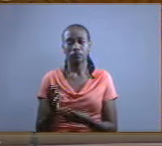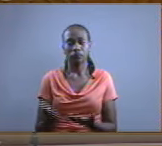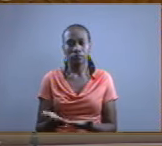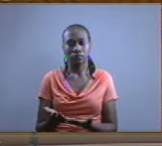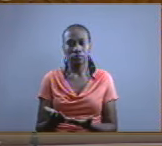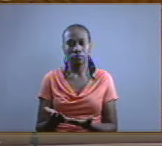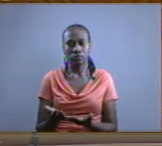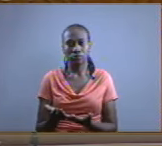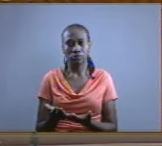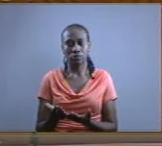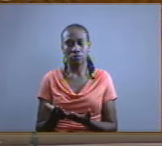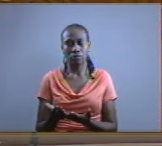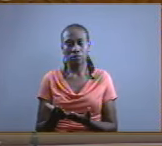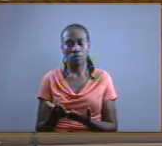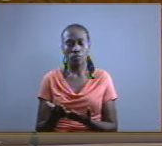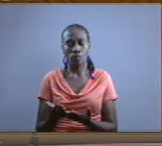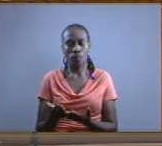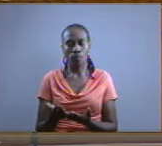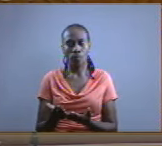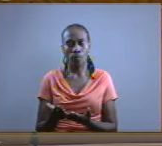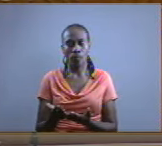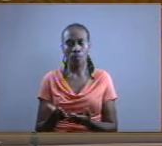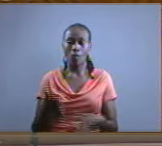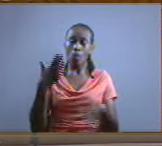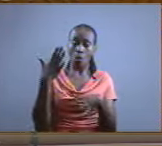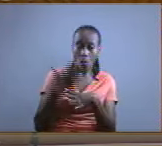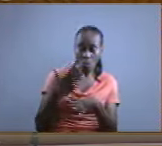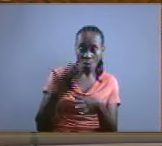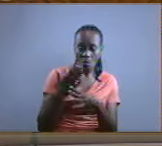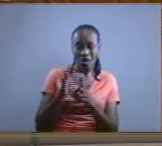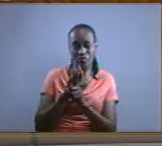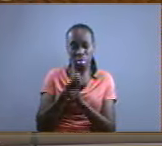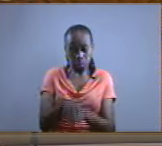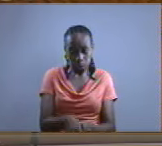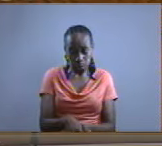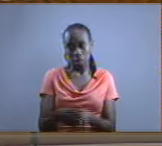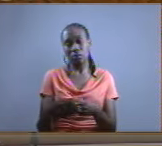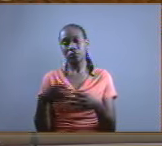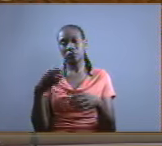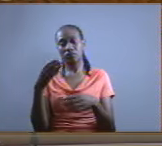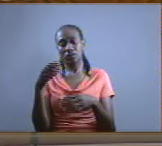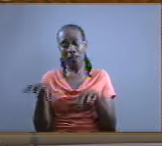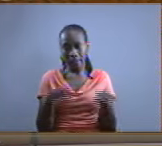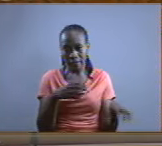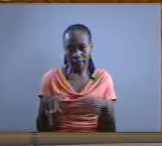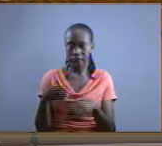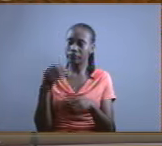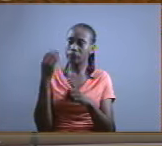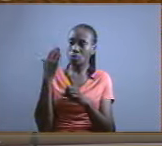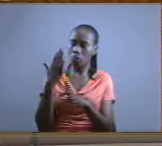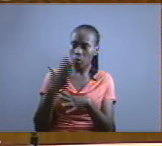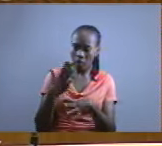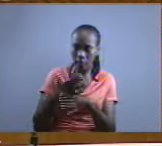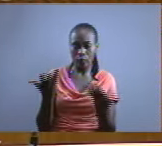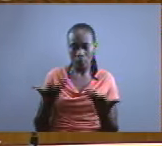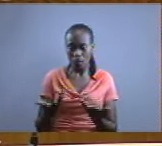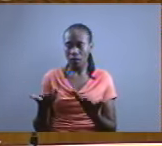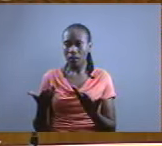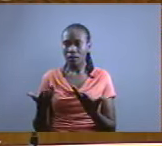of unfair discrimination and implementation of affirmative action measures to bring about equitable